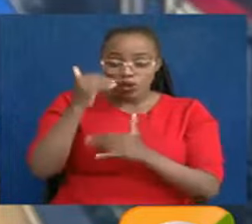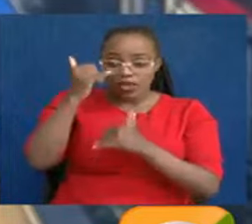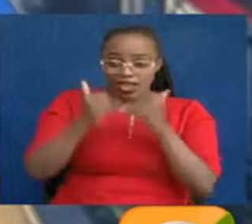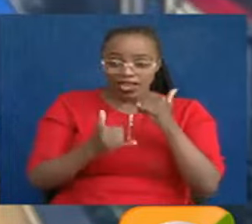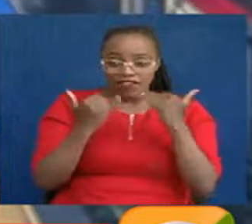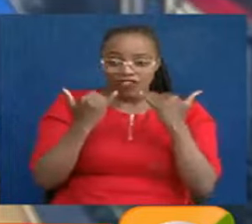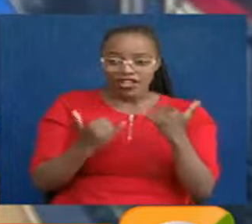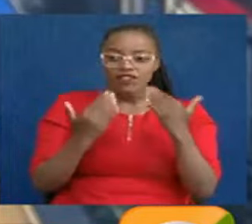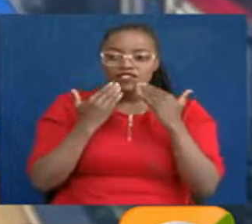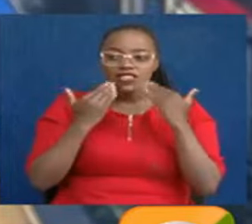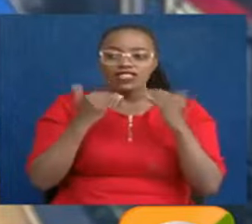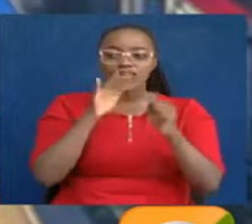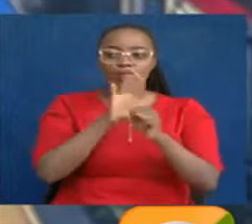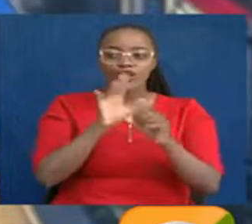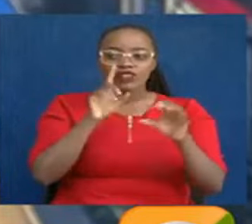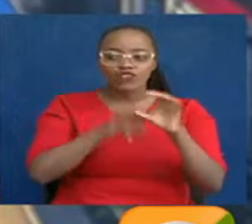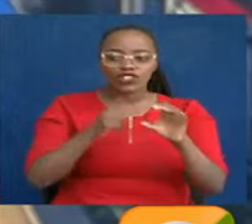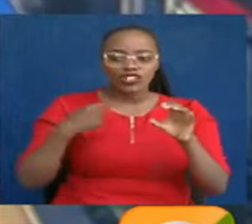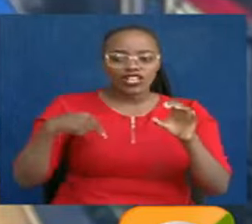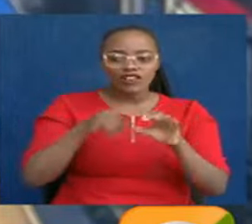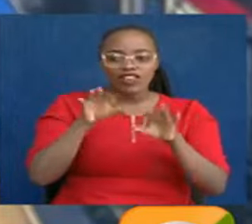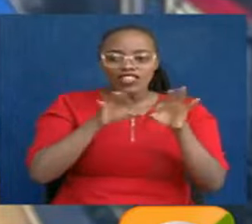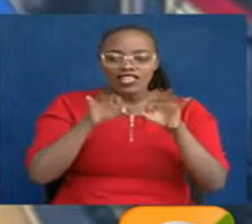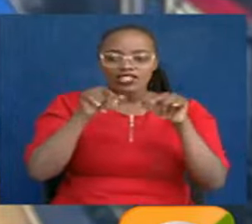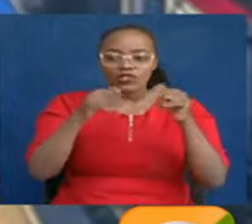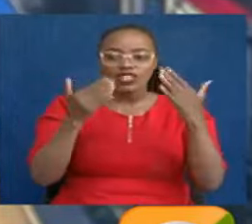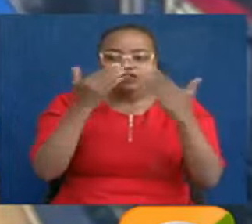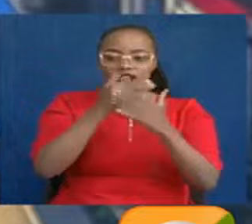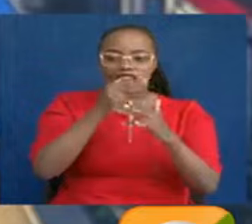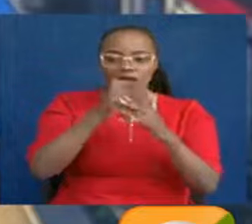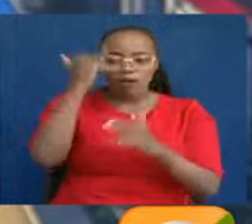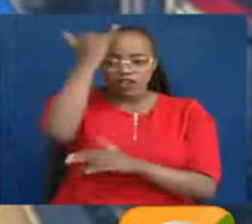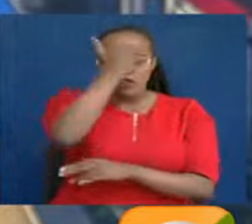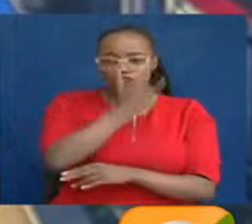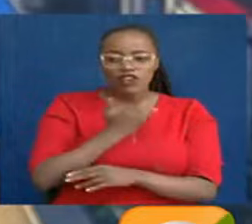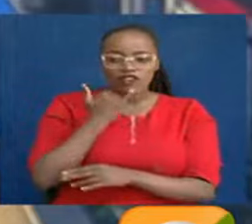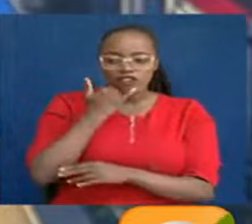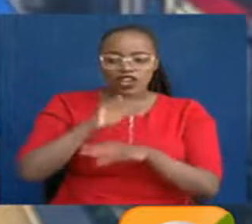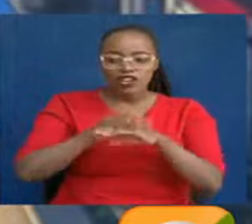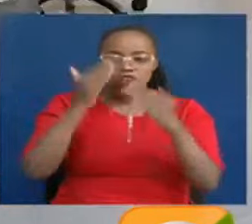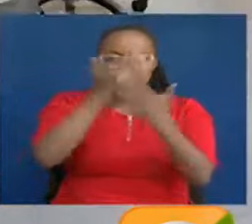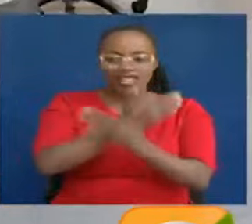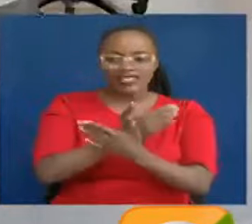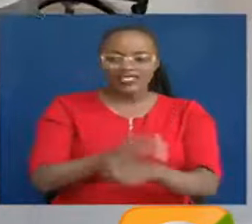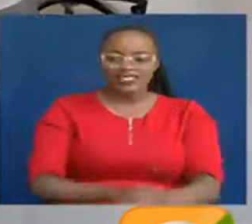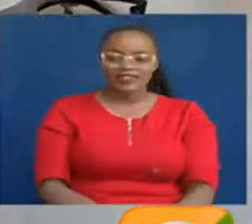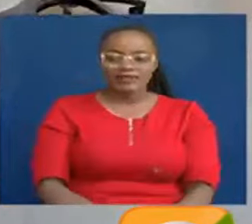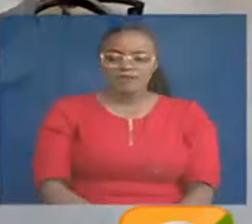for now. Thank you so much for joining us on The Explainer tonight. My name is Yvonne Okwara. Have a good night.